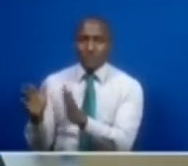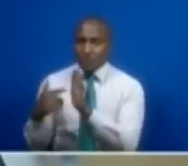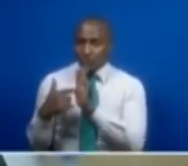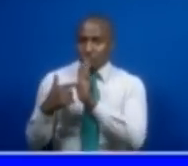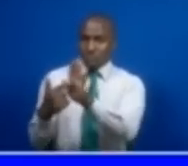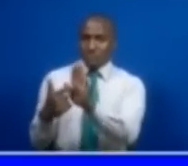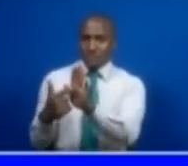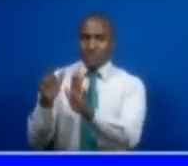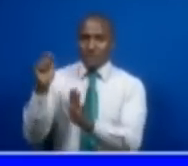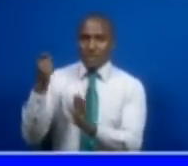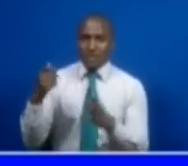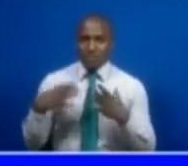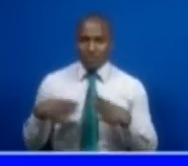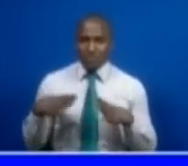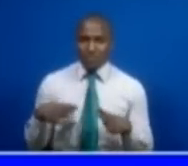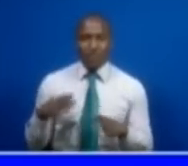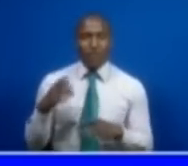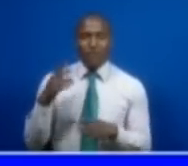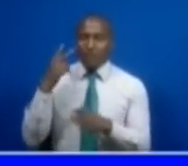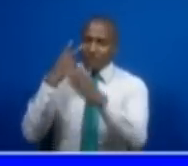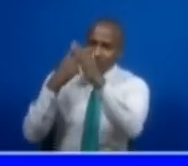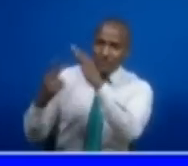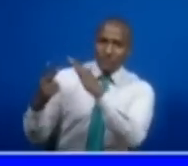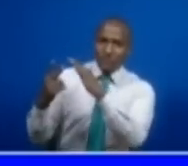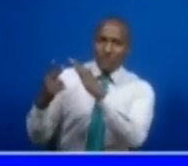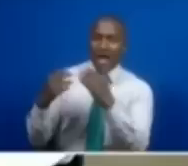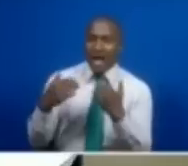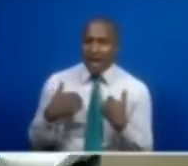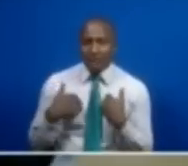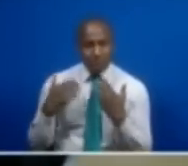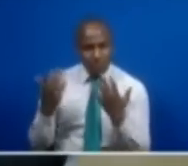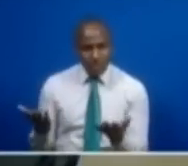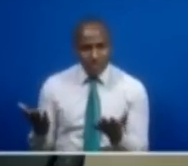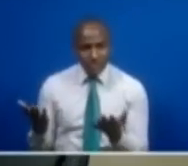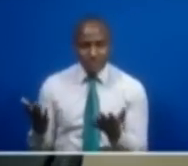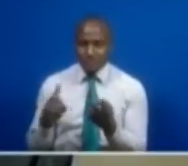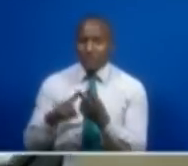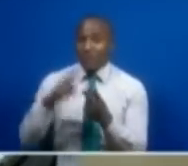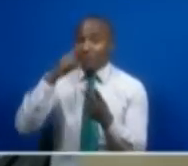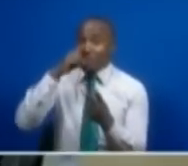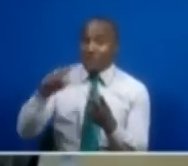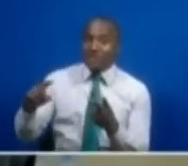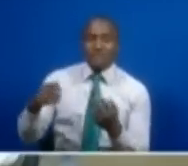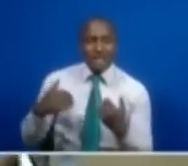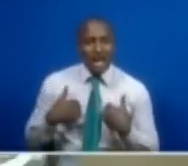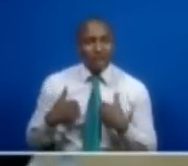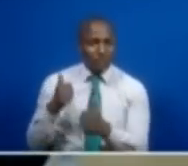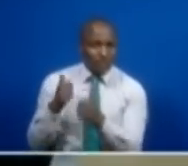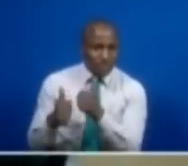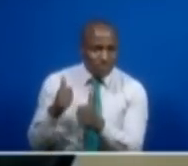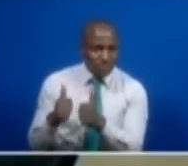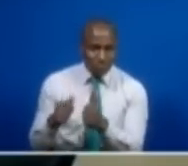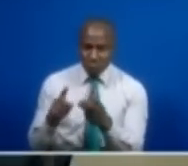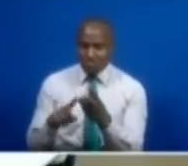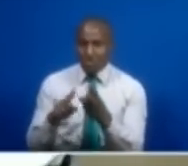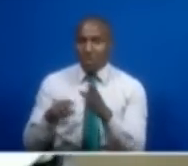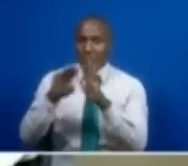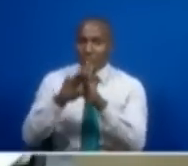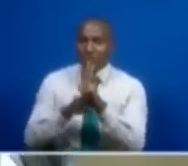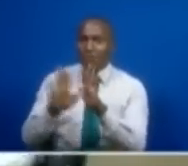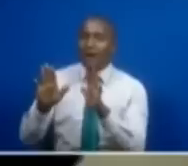to Kenyans what vision they have for Kenya, what policies they have for Kenya, what programs they have for